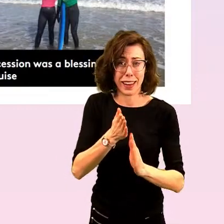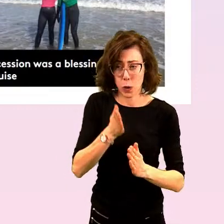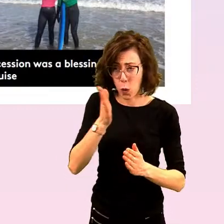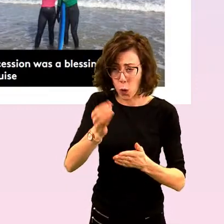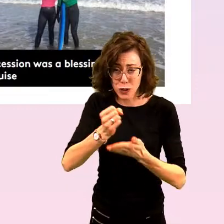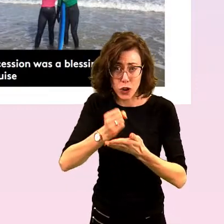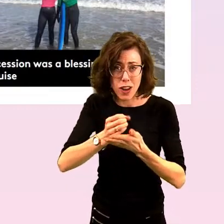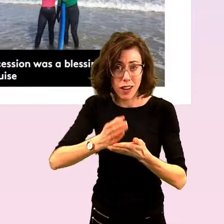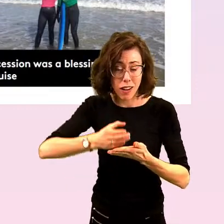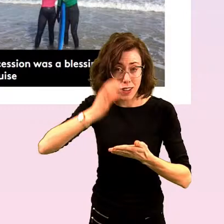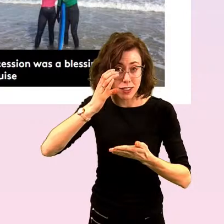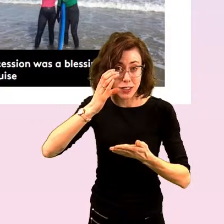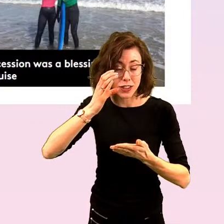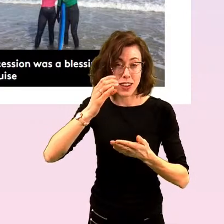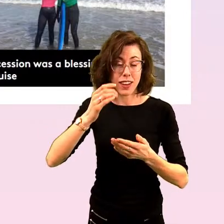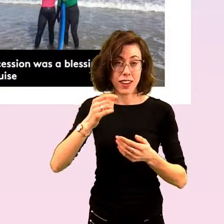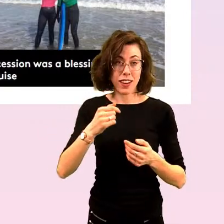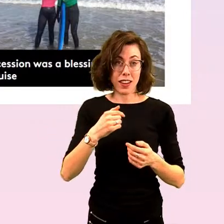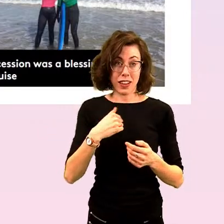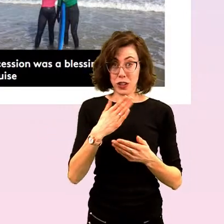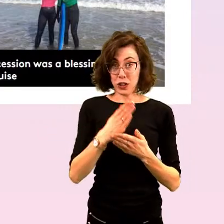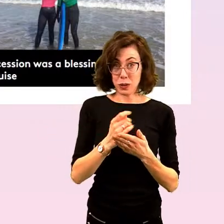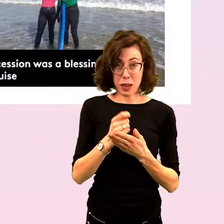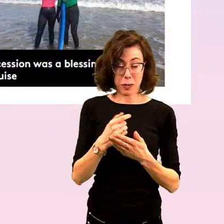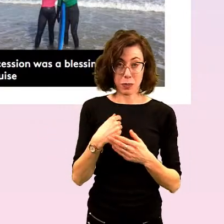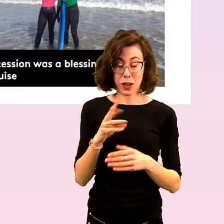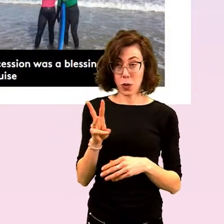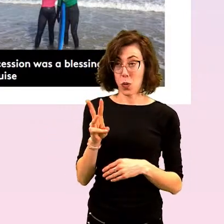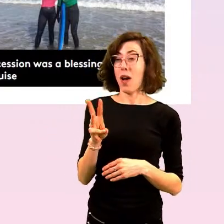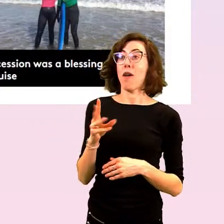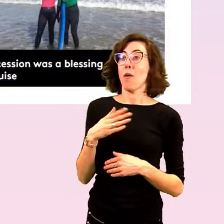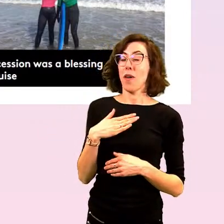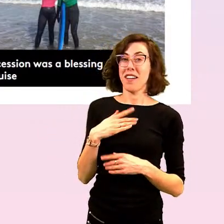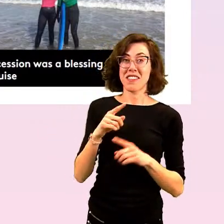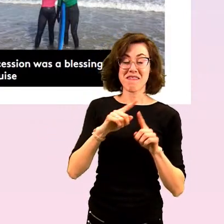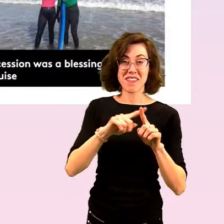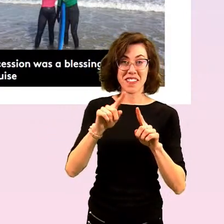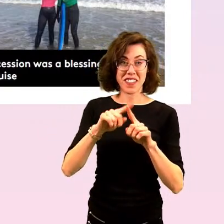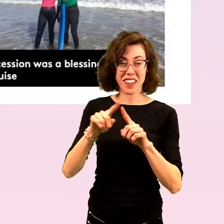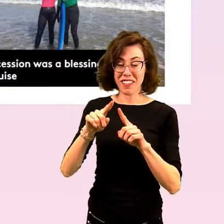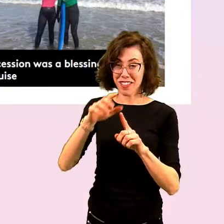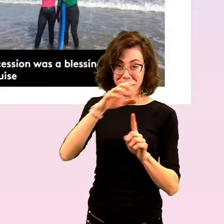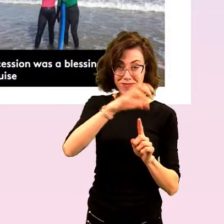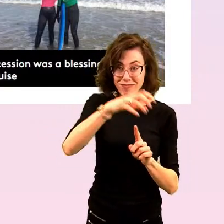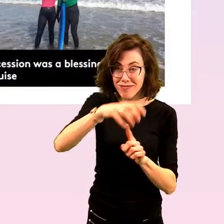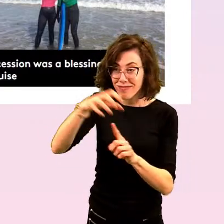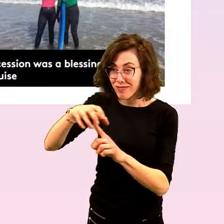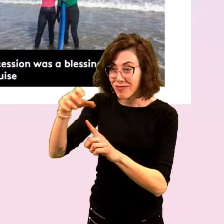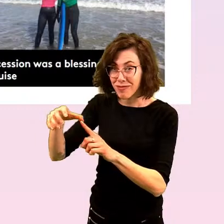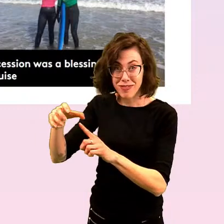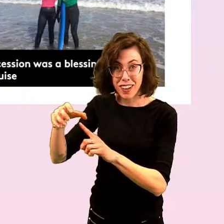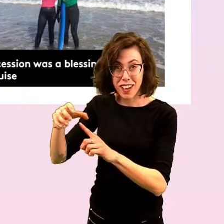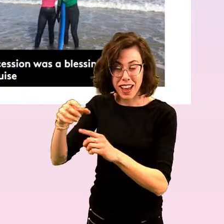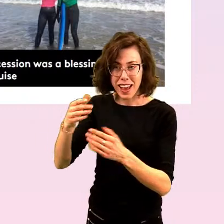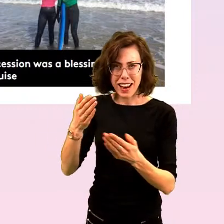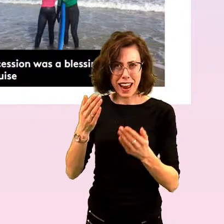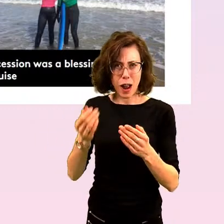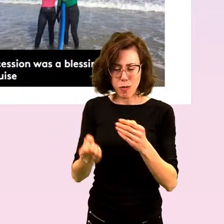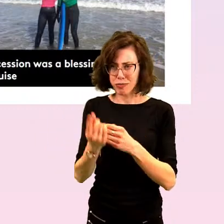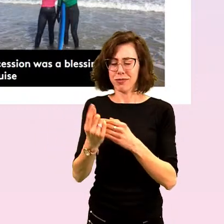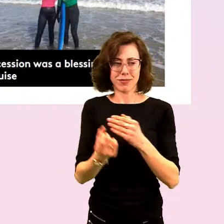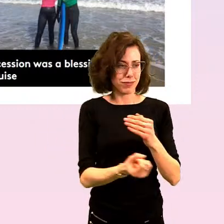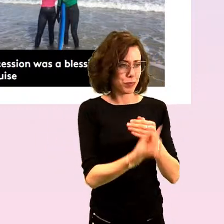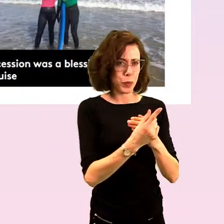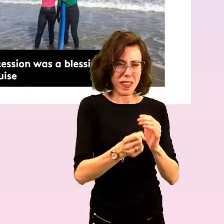always be sometimes amazed at the different locations that we have and how they have sprung up and developed,